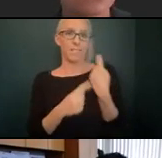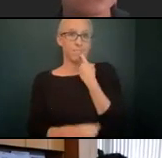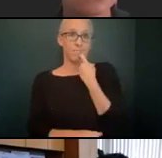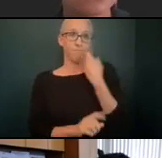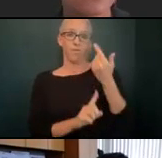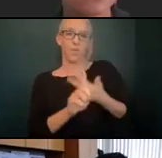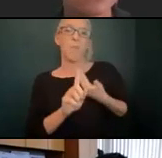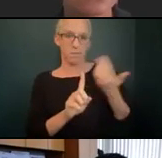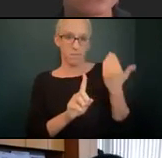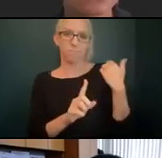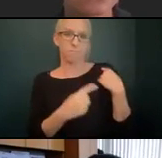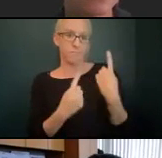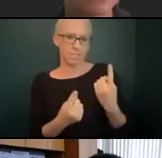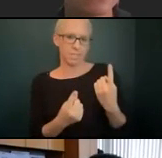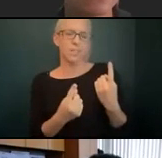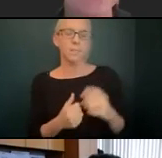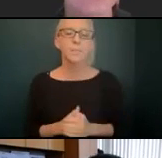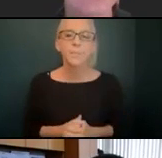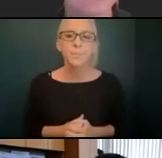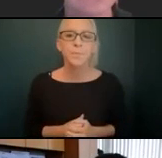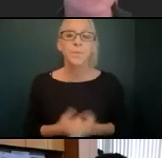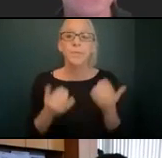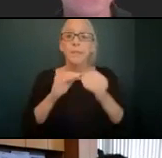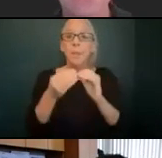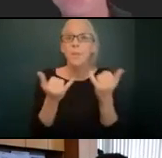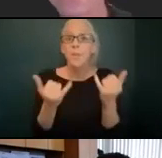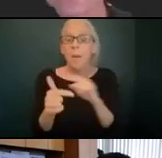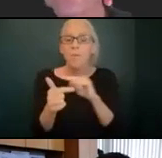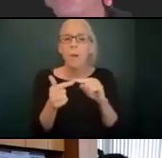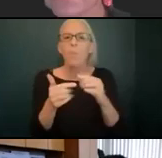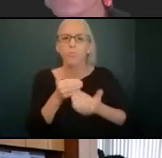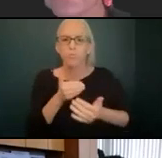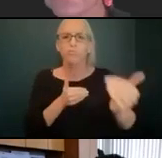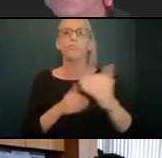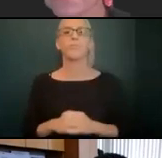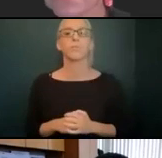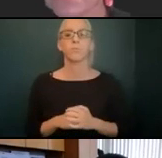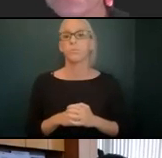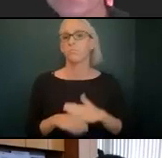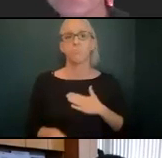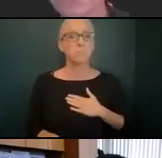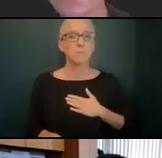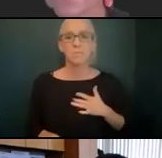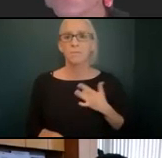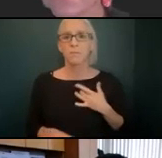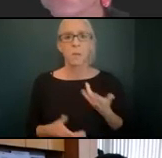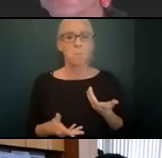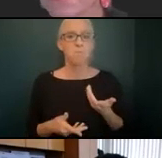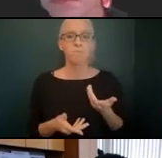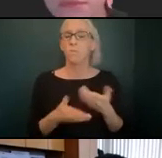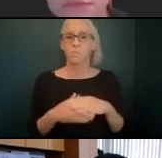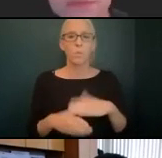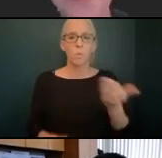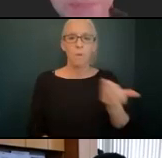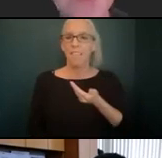start with the numbers where we are, and I'll go from there. And again, feel free, anyone to put the questions, and Allison will go ahead and share them